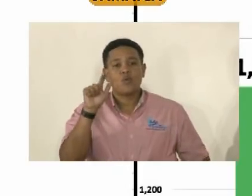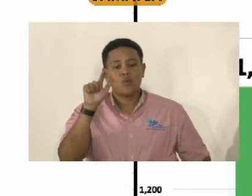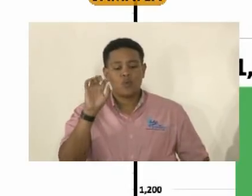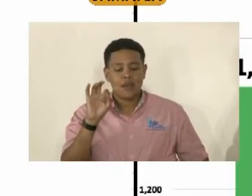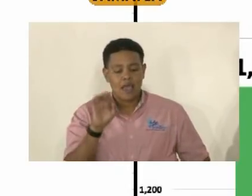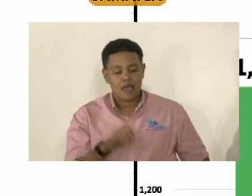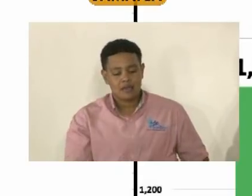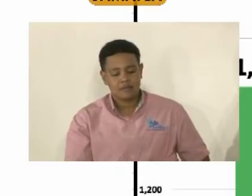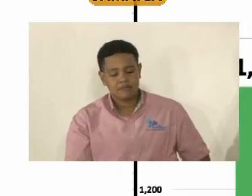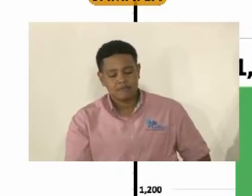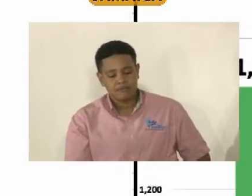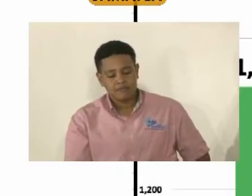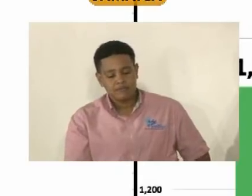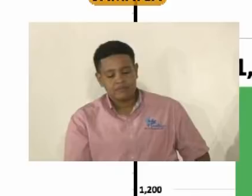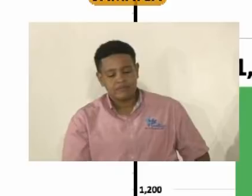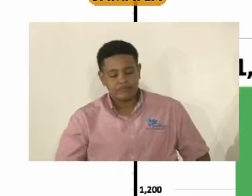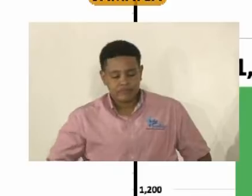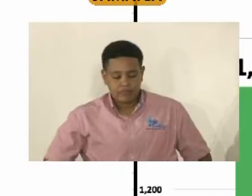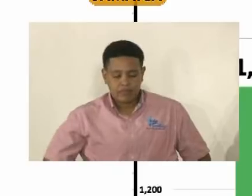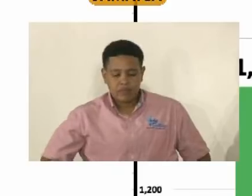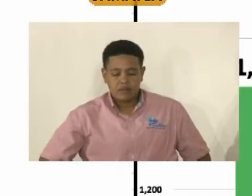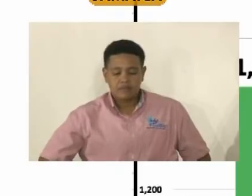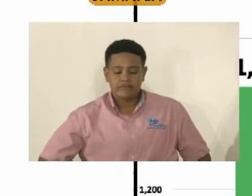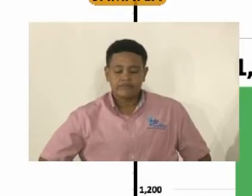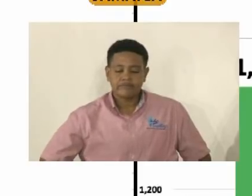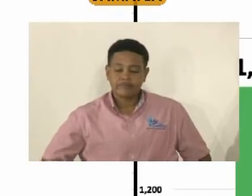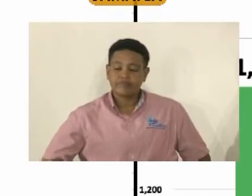1,129. So it had dropped by about